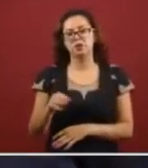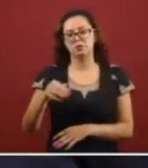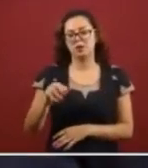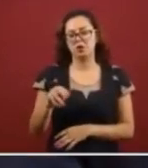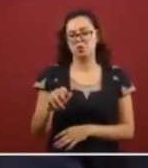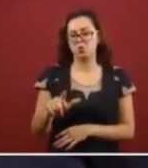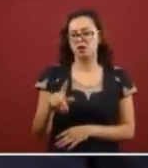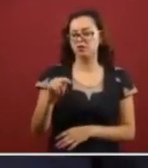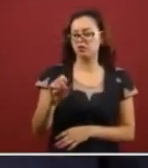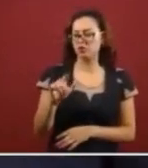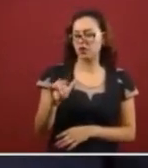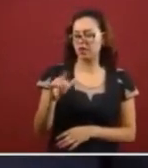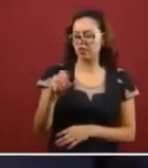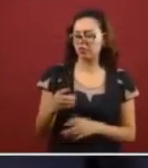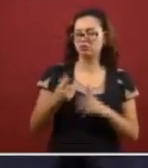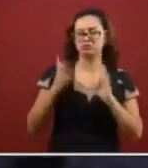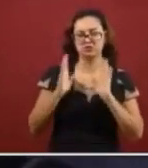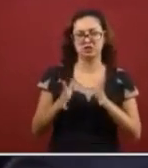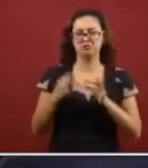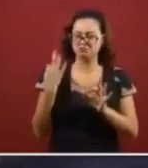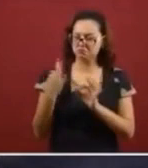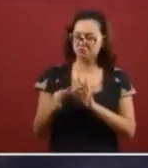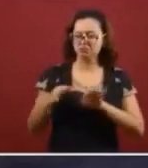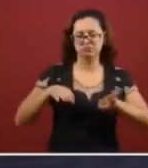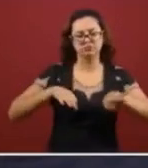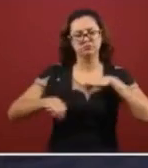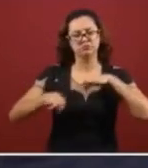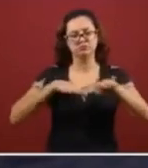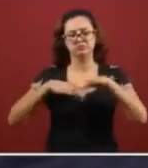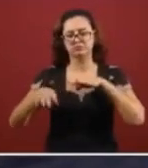on that, and that's his purpose.